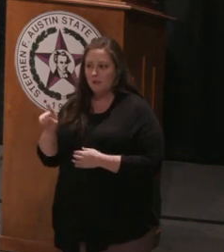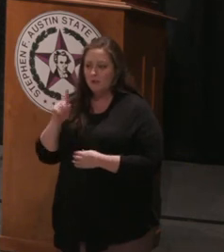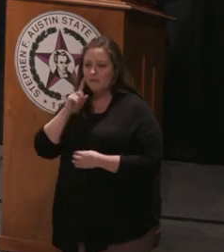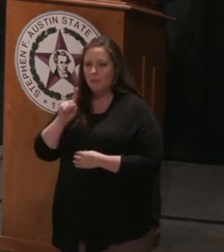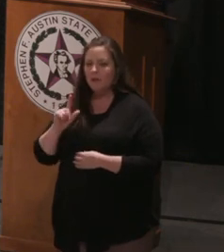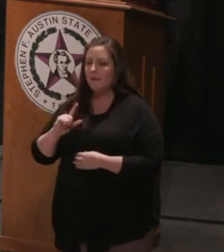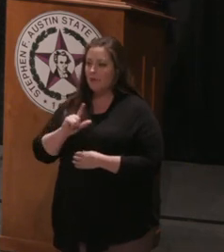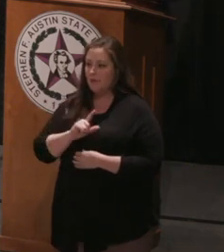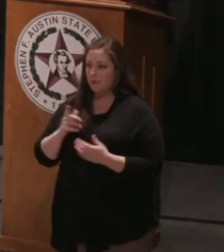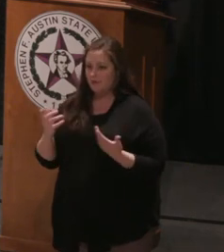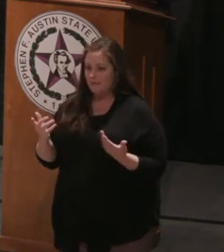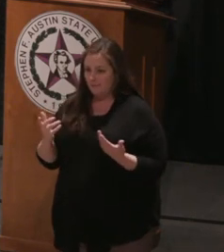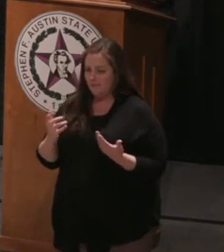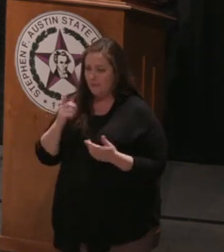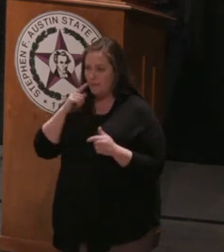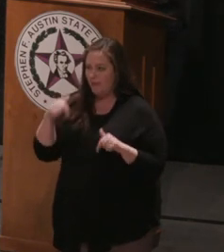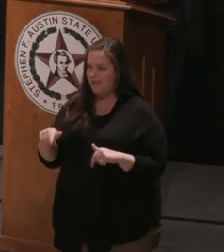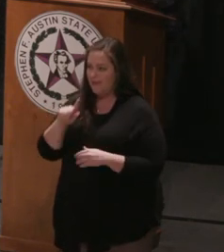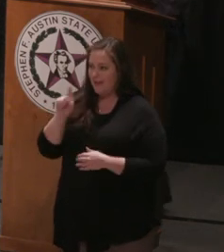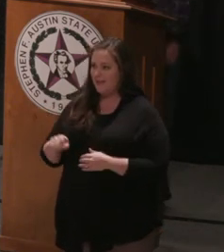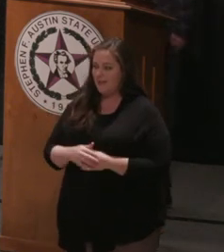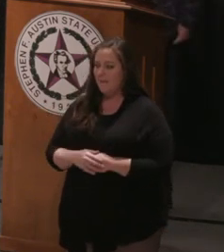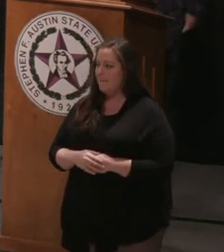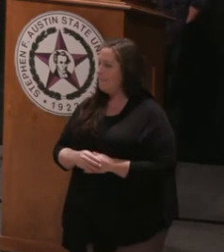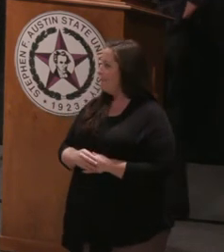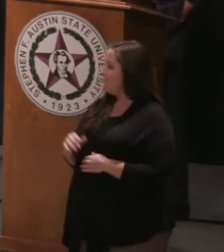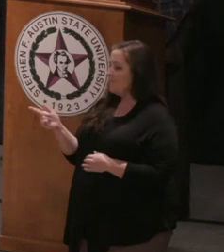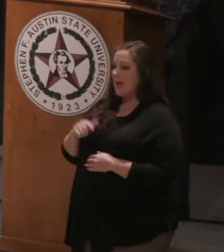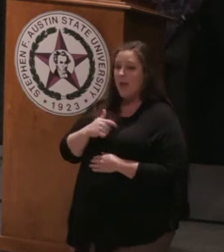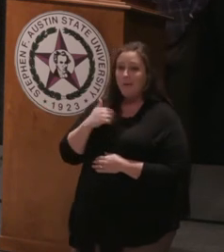of legislation here in Texas? I have a bill for this,